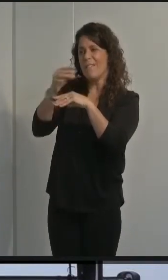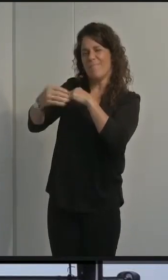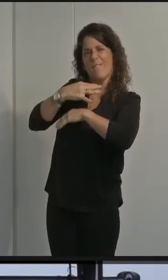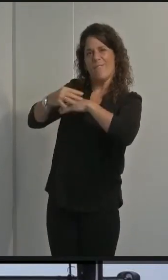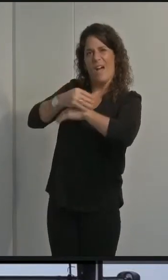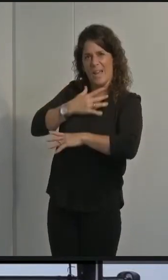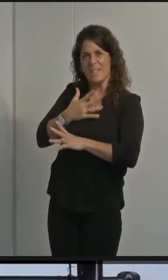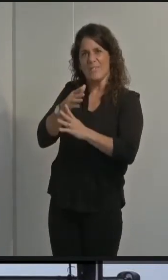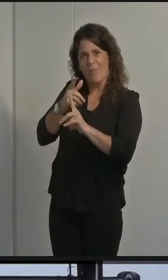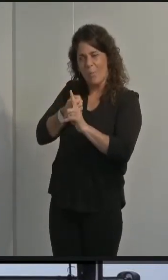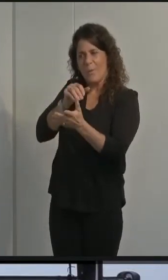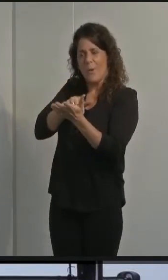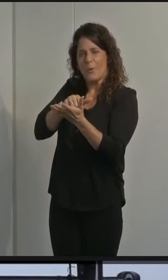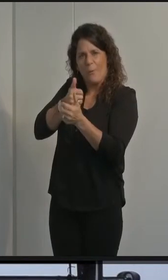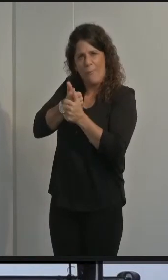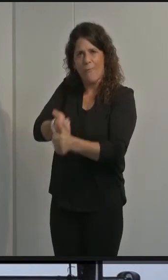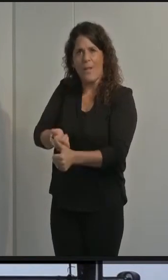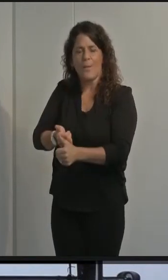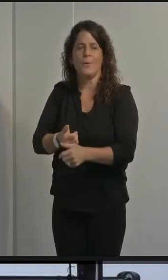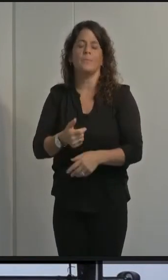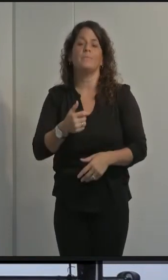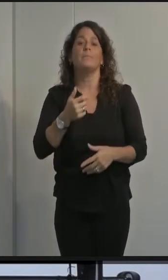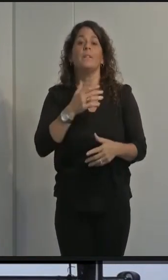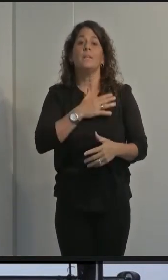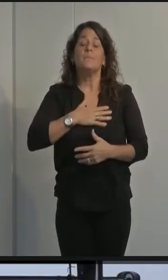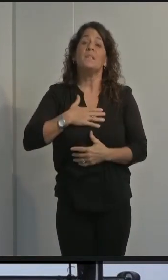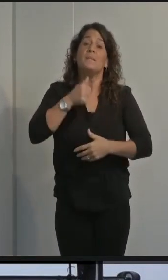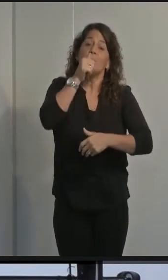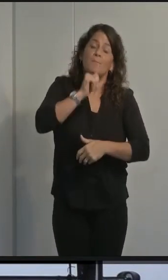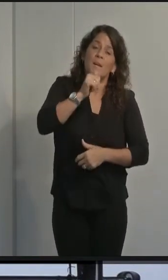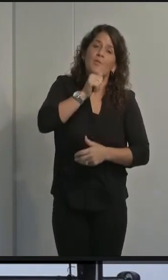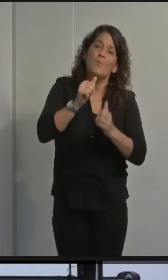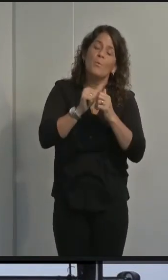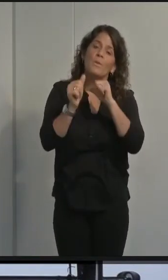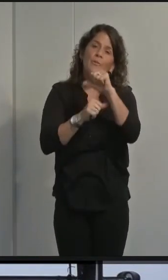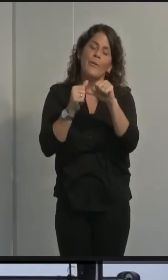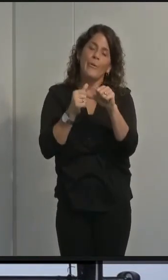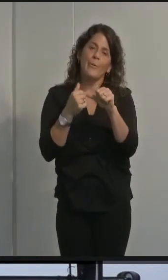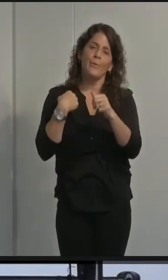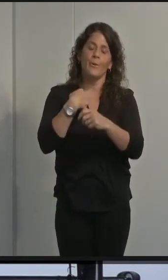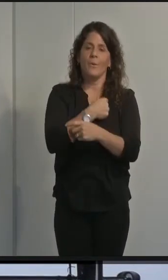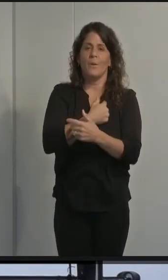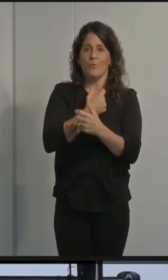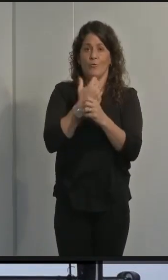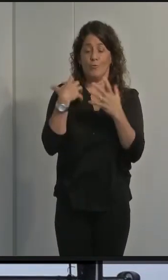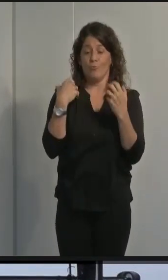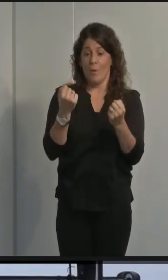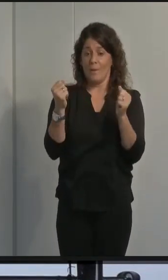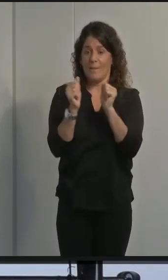considerate and patient in your interactions with others we are stronger together safely apart